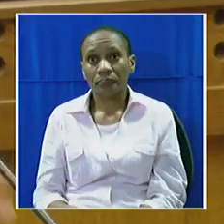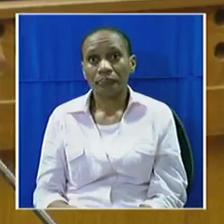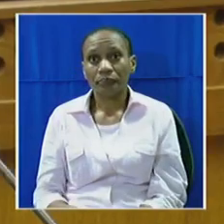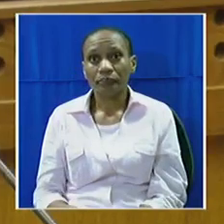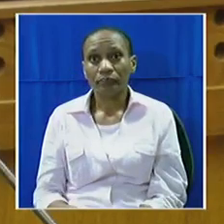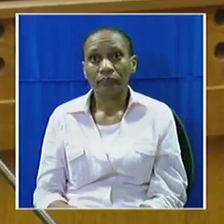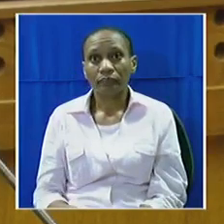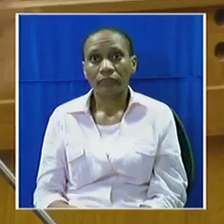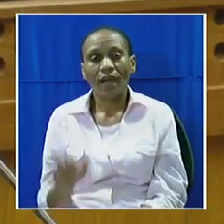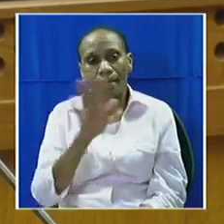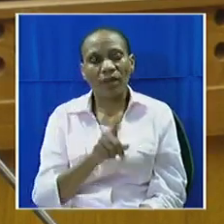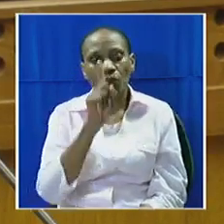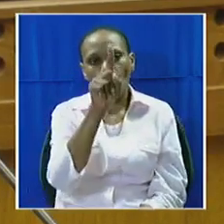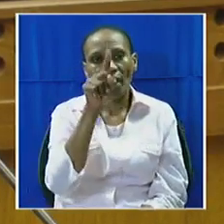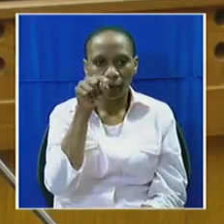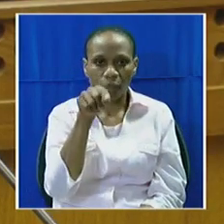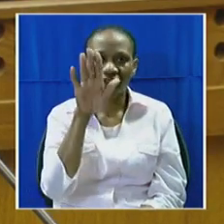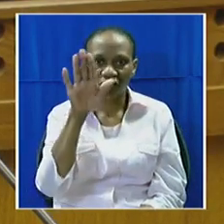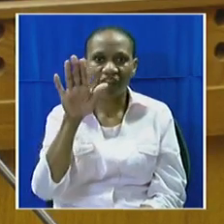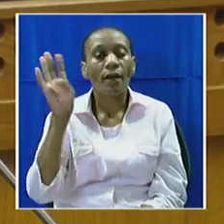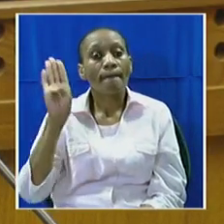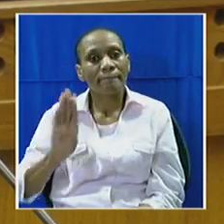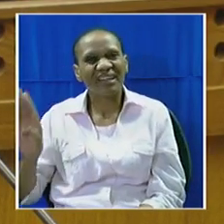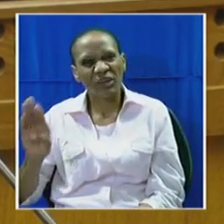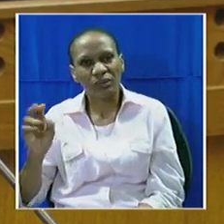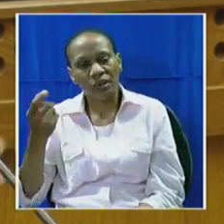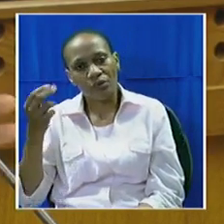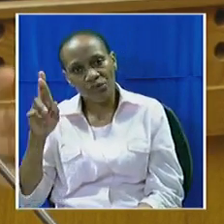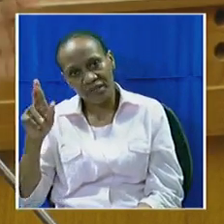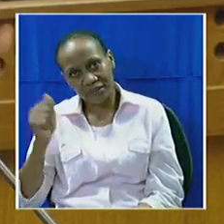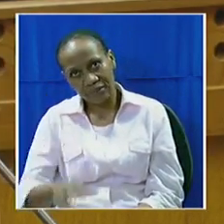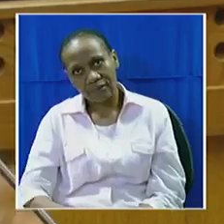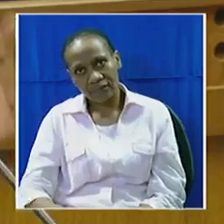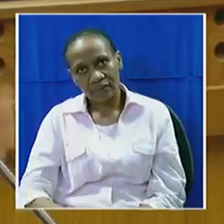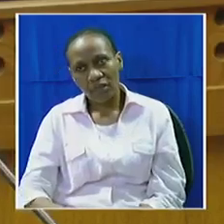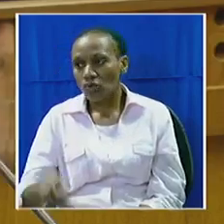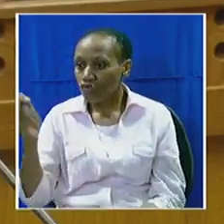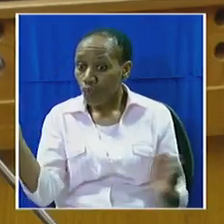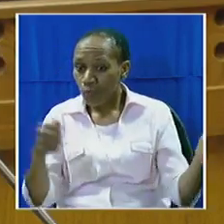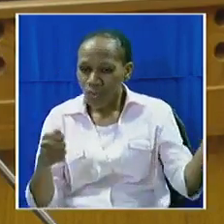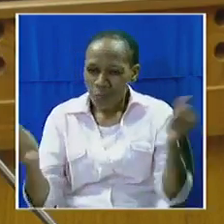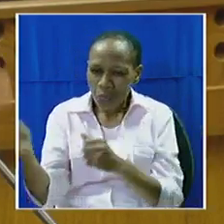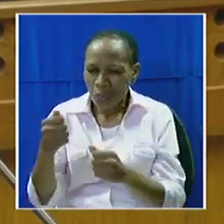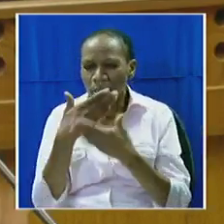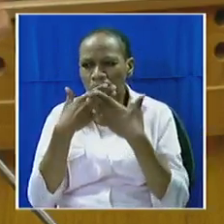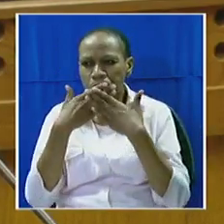Worth 1.5 billion. You did not fill